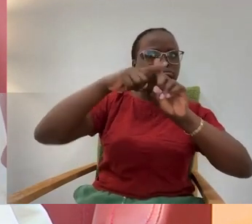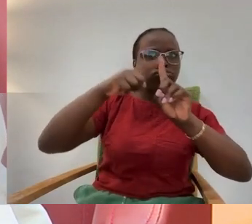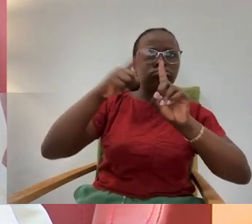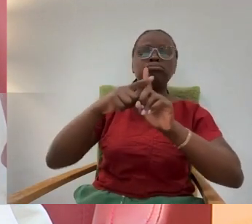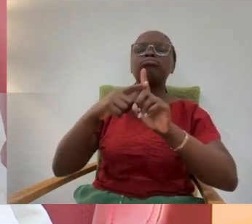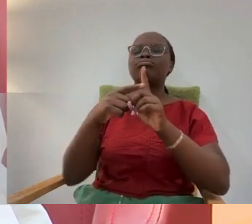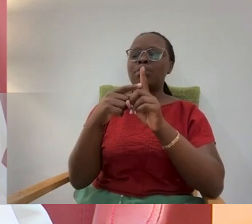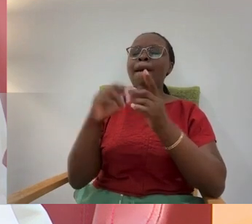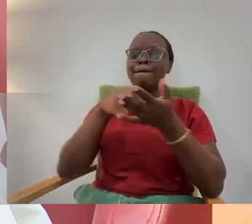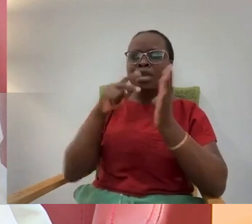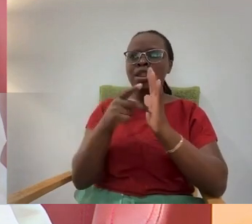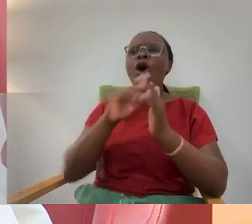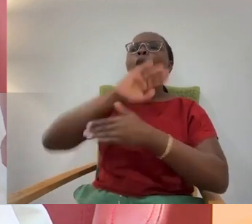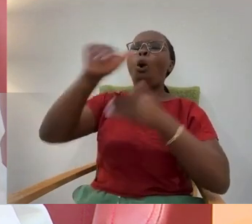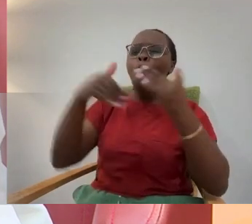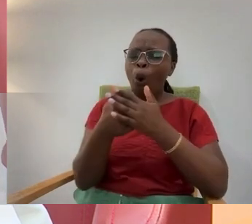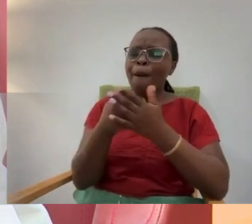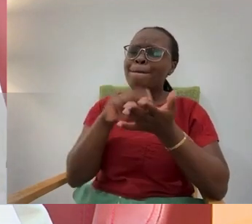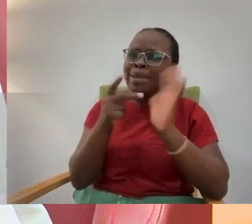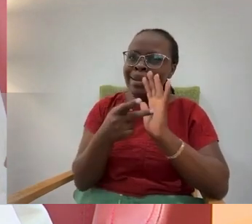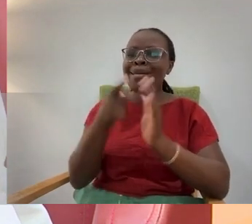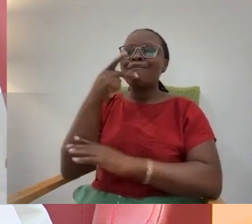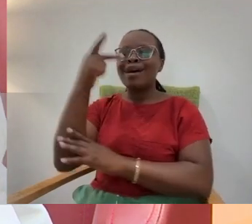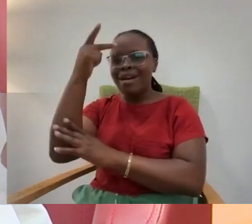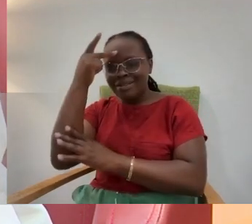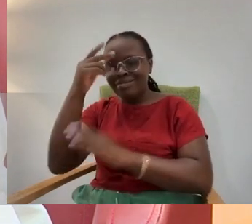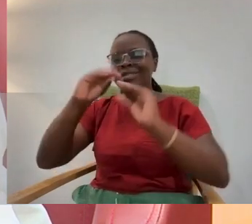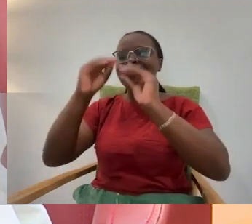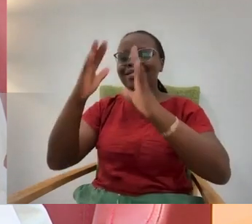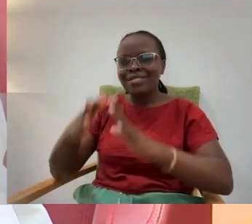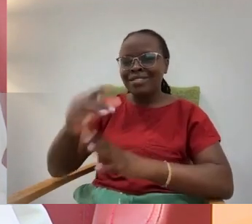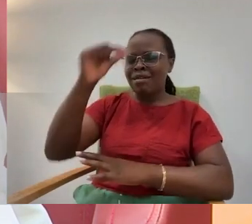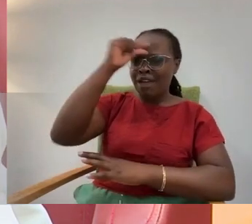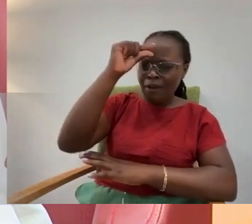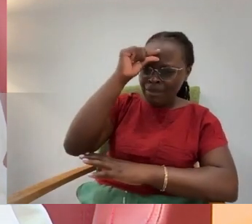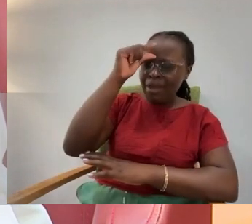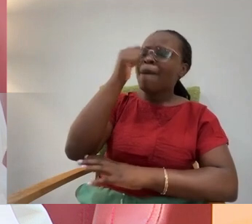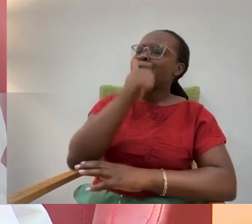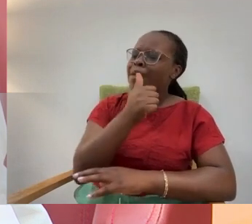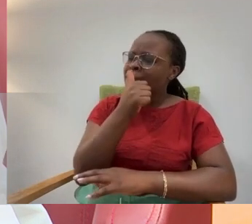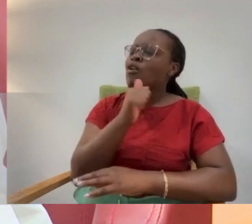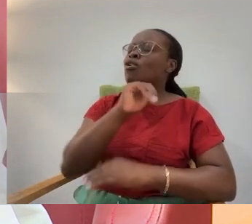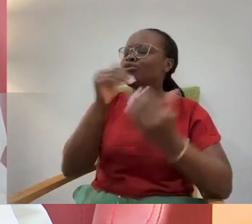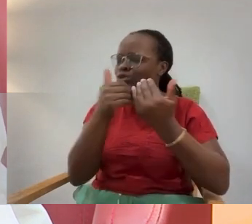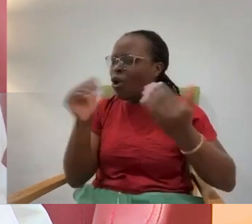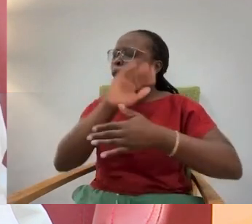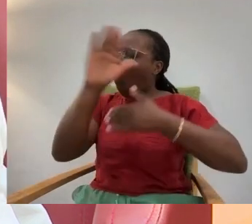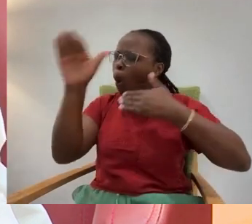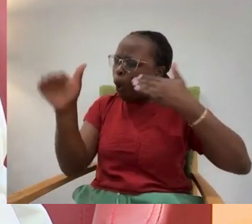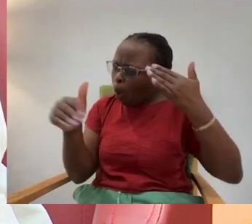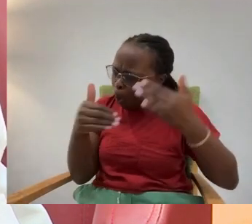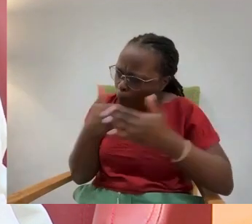all, I mean parents, teachers, education stakeholders, even the partners. When everyone comes together and we have a